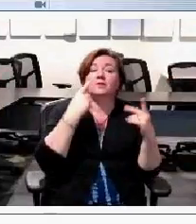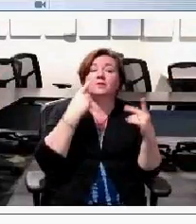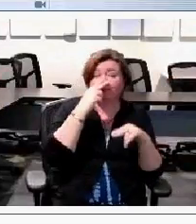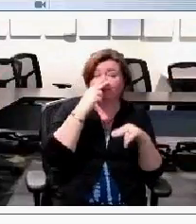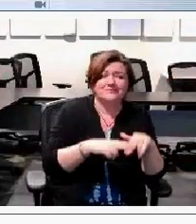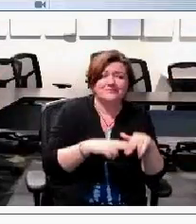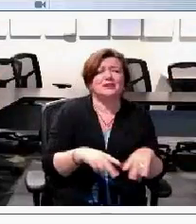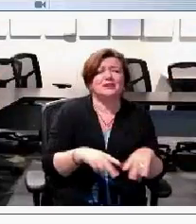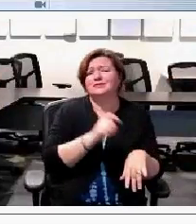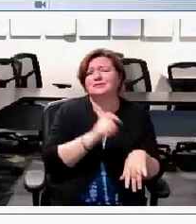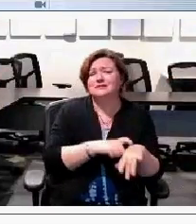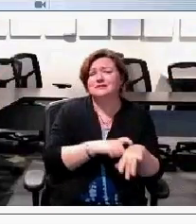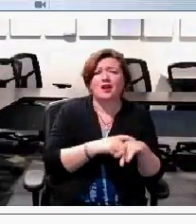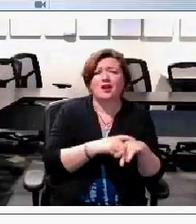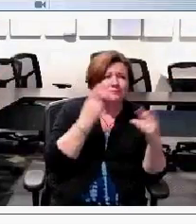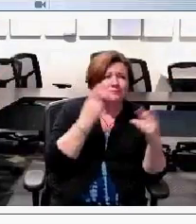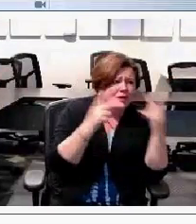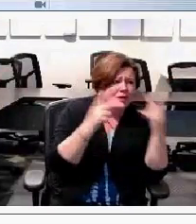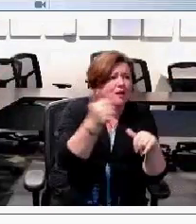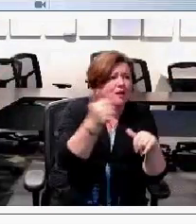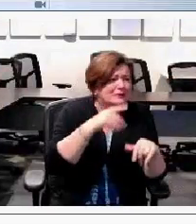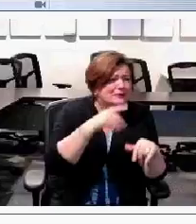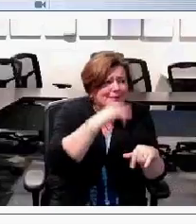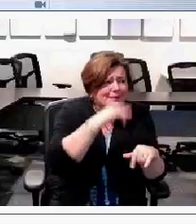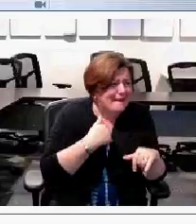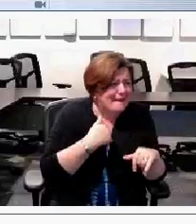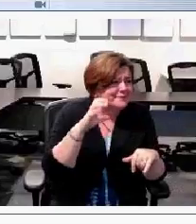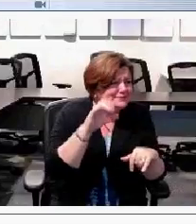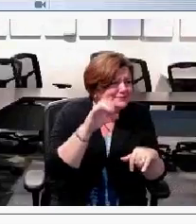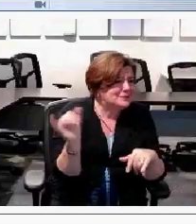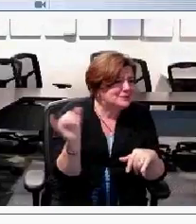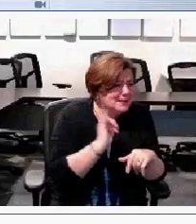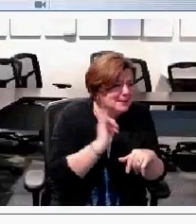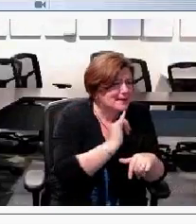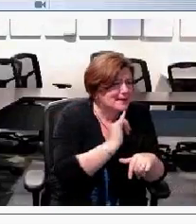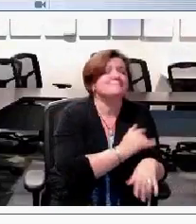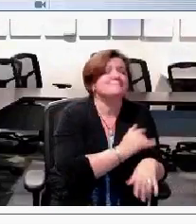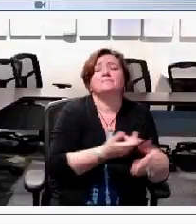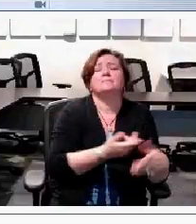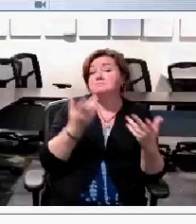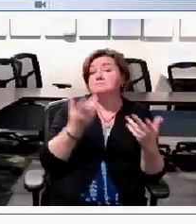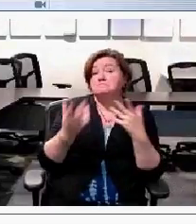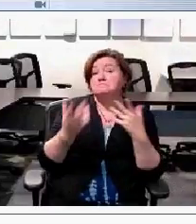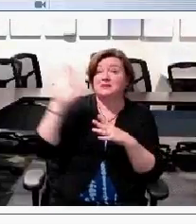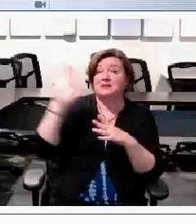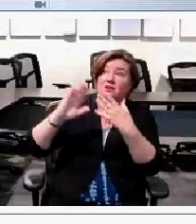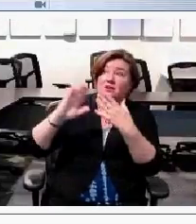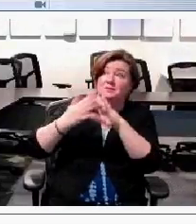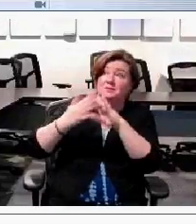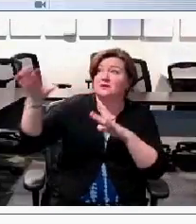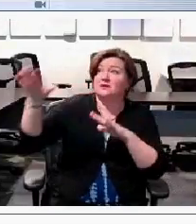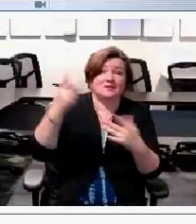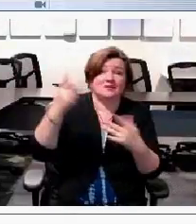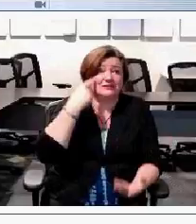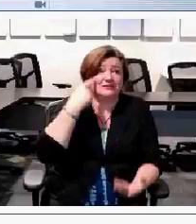they're with other kids with cochlear implants. They often, as I said before, don't see kids with cochlear implants, and many of